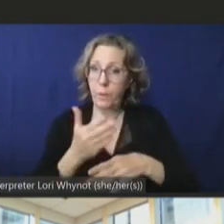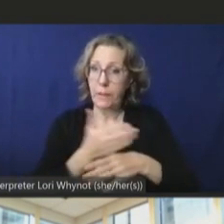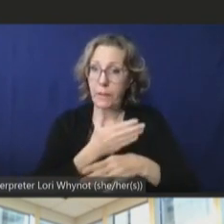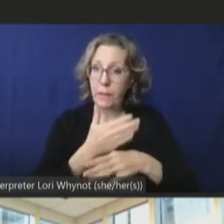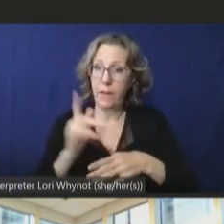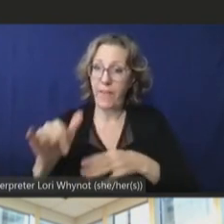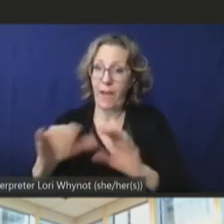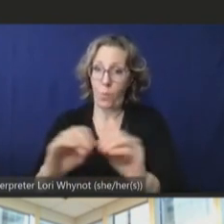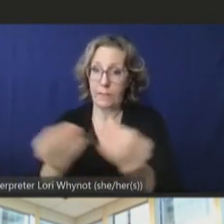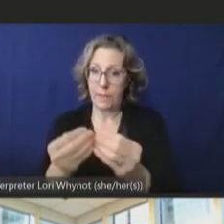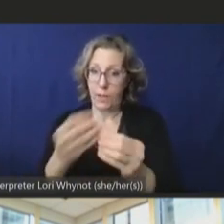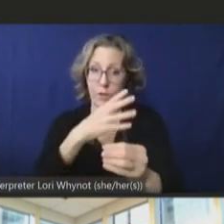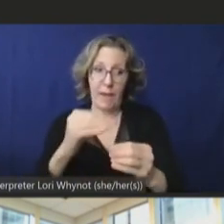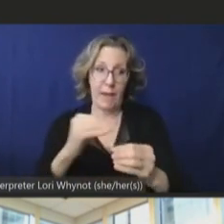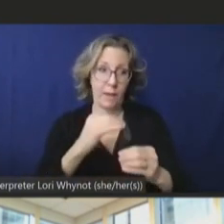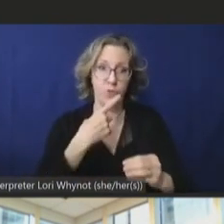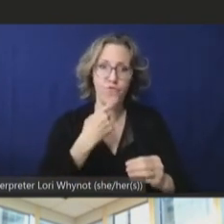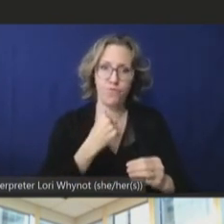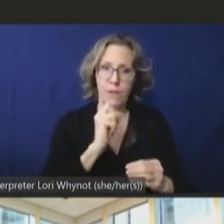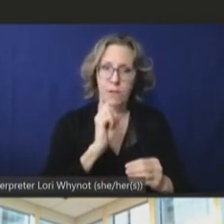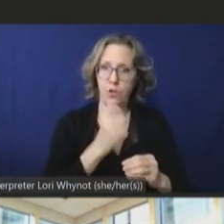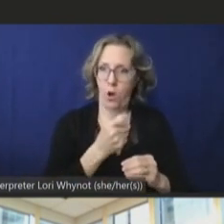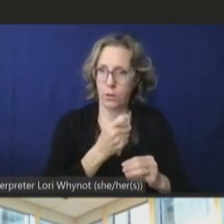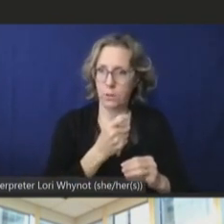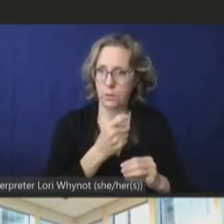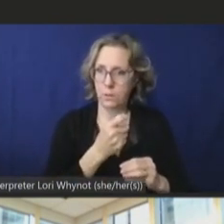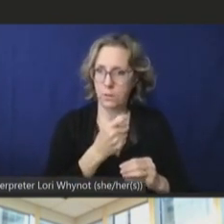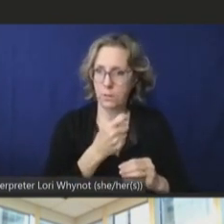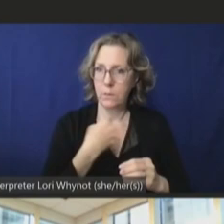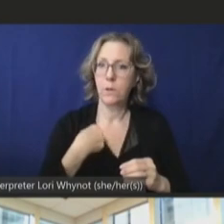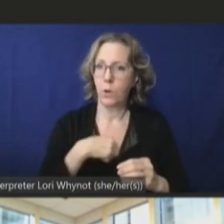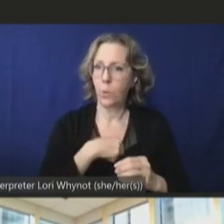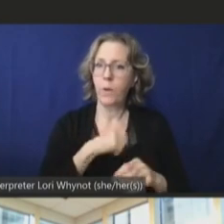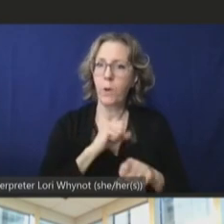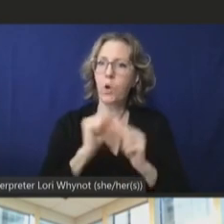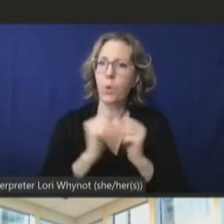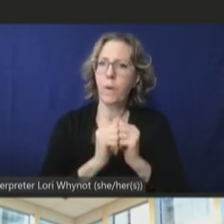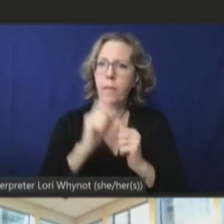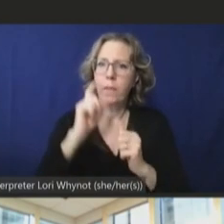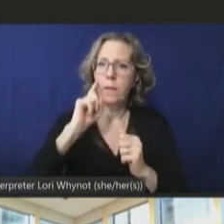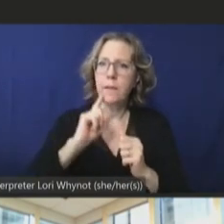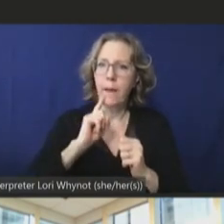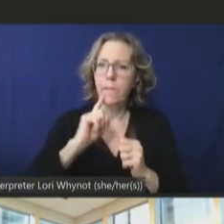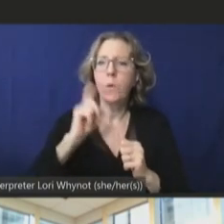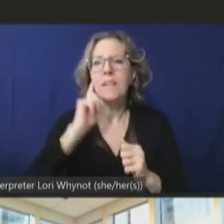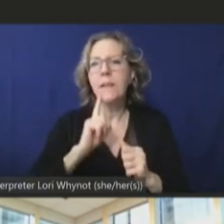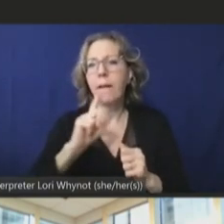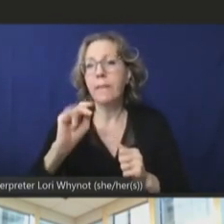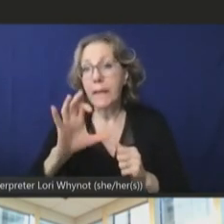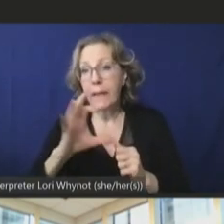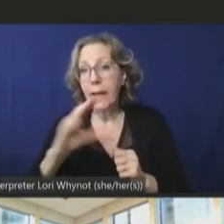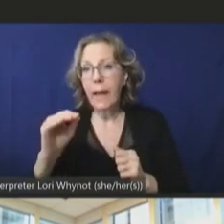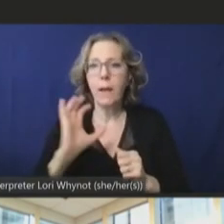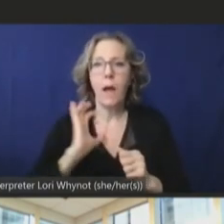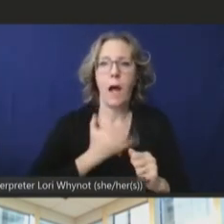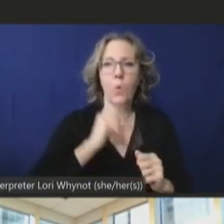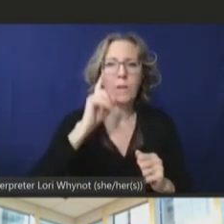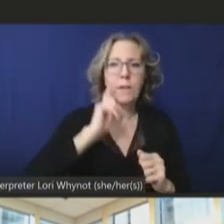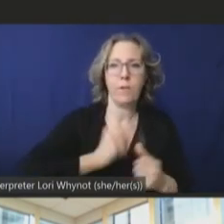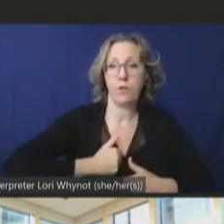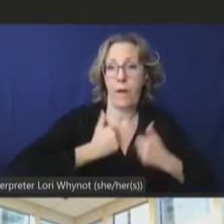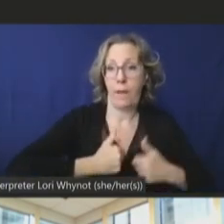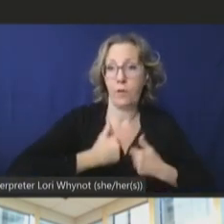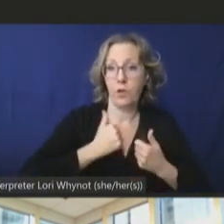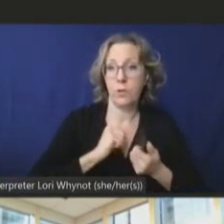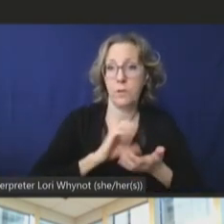is something that we've worked with DECADE and the Death Survivors Fund for, as Wes said, 3 or 4 years now. So the fact